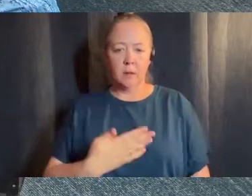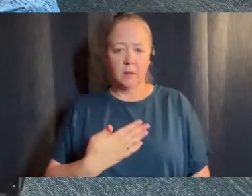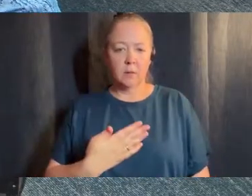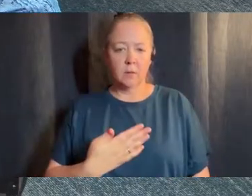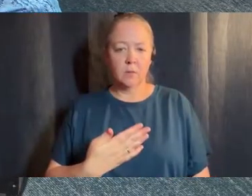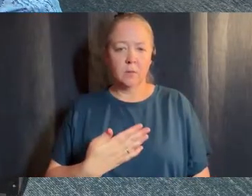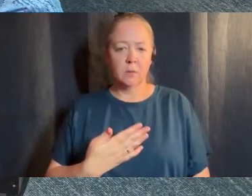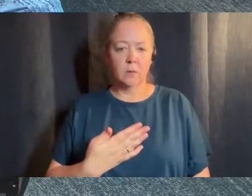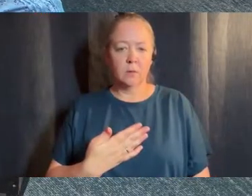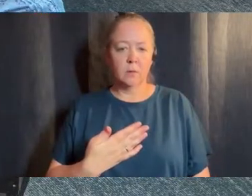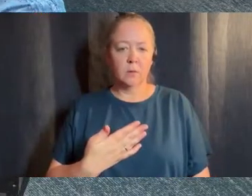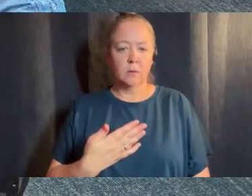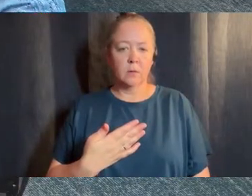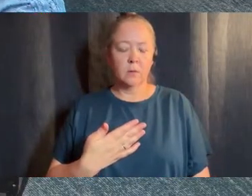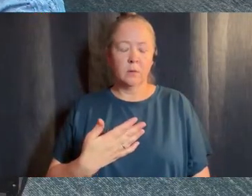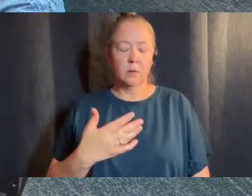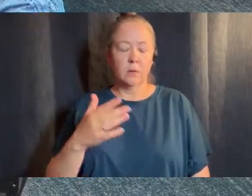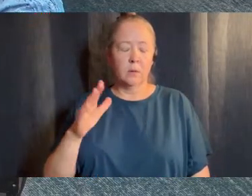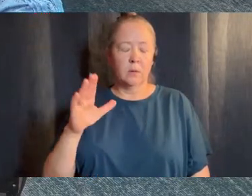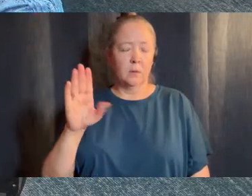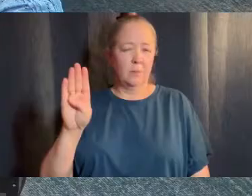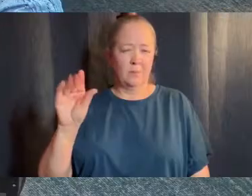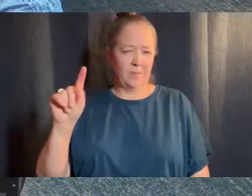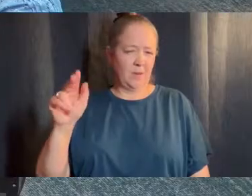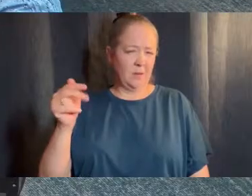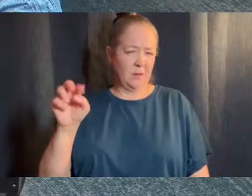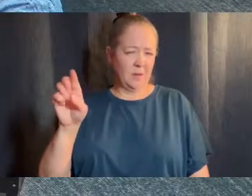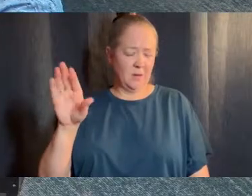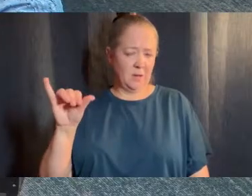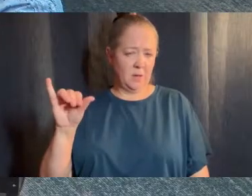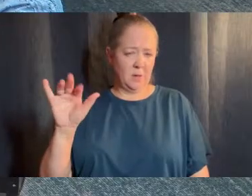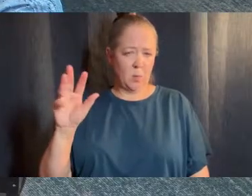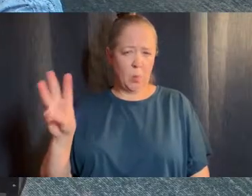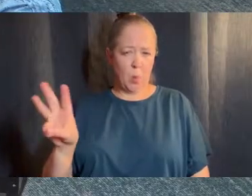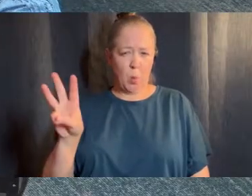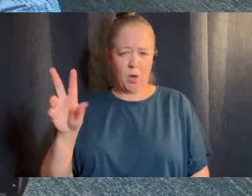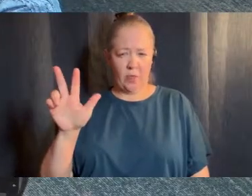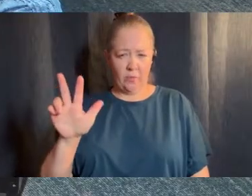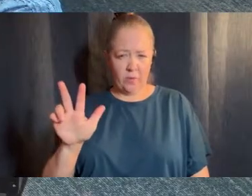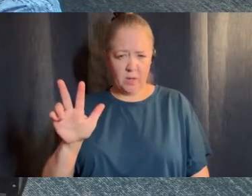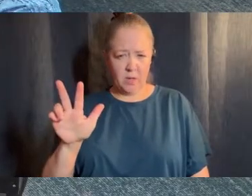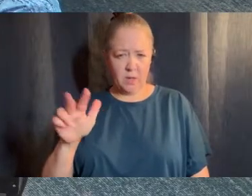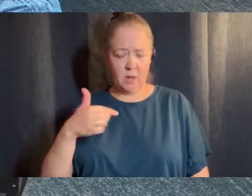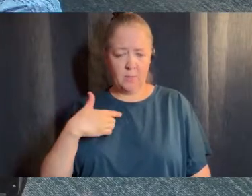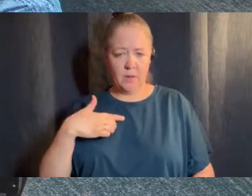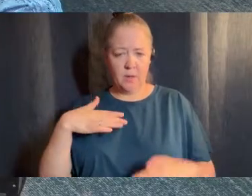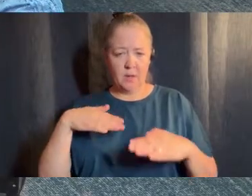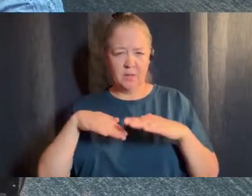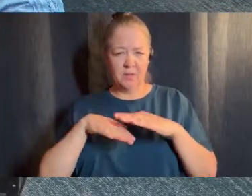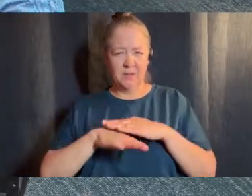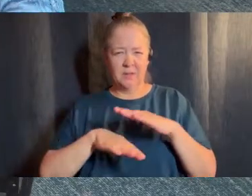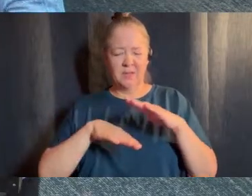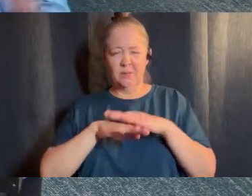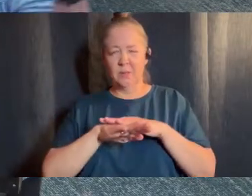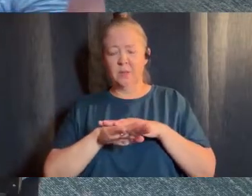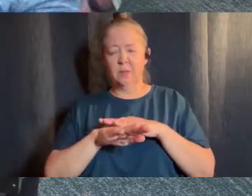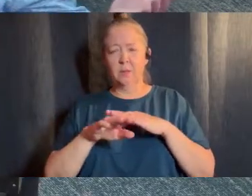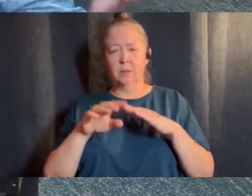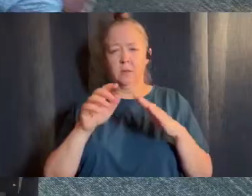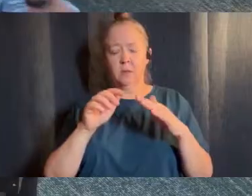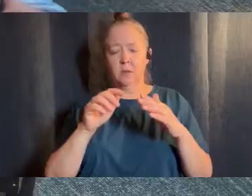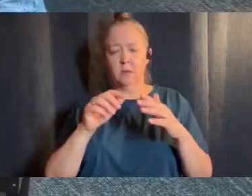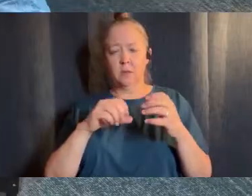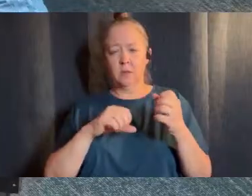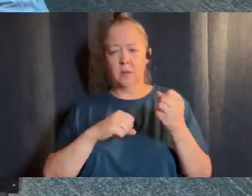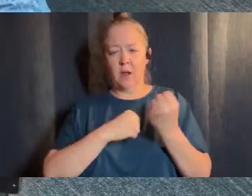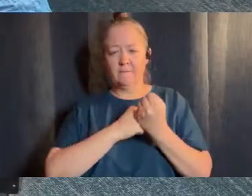3. I am an accessibility advocate, and with that, an advocate for plain language. And I happen to